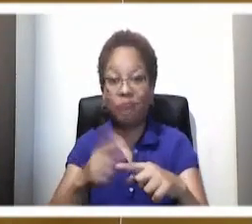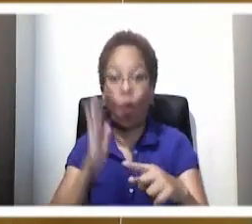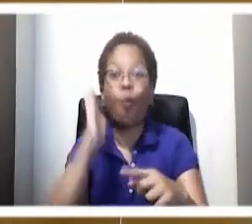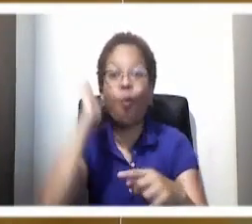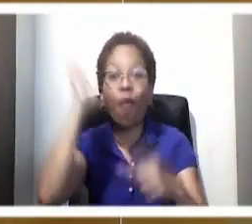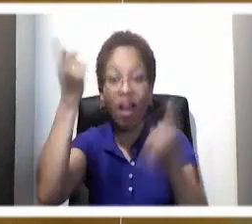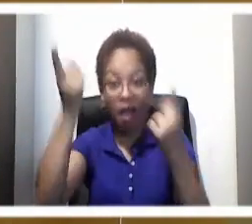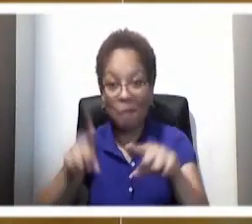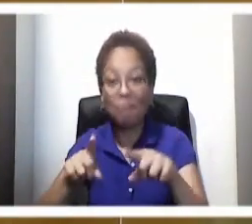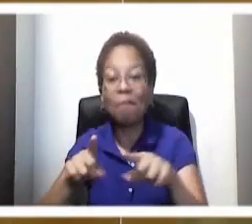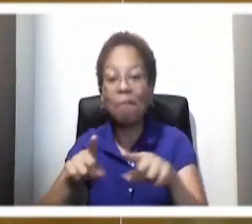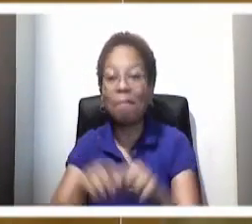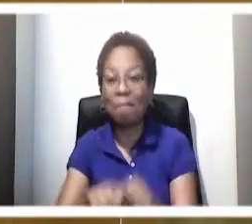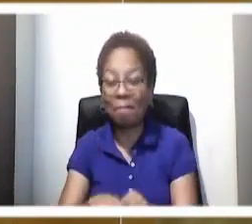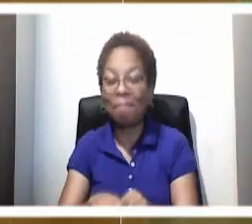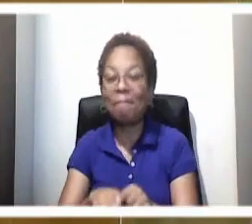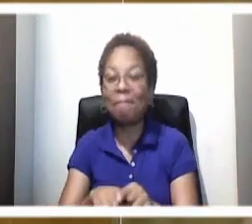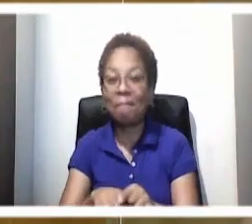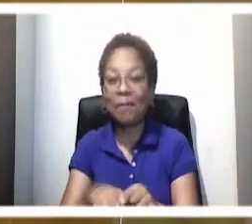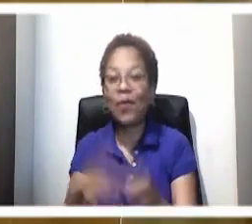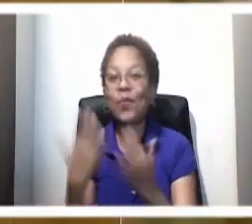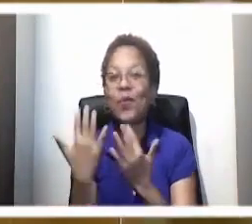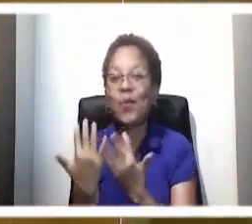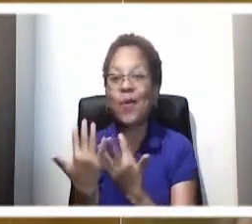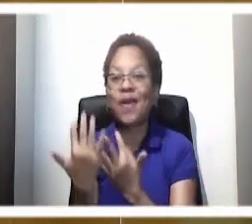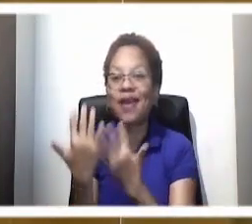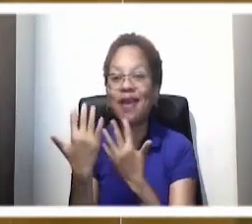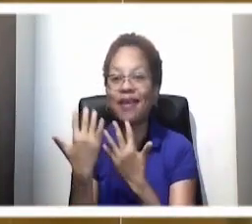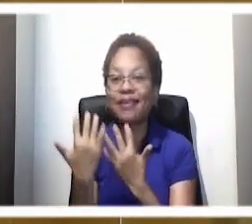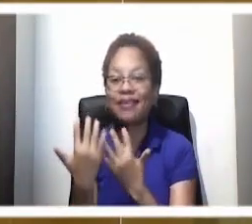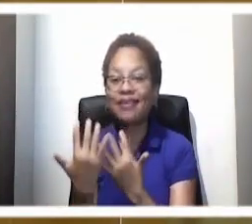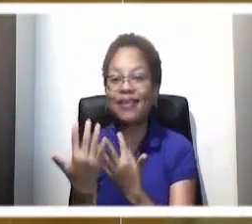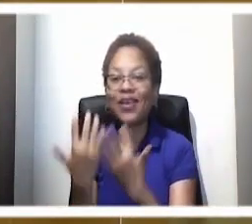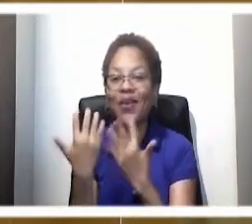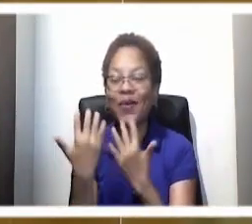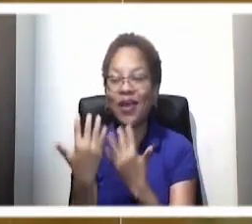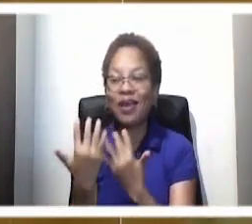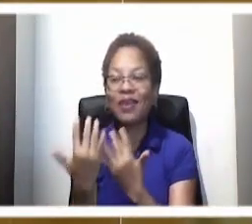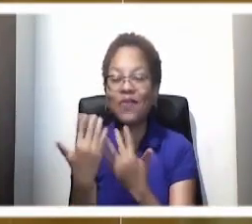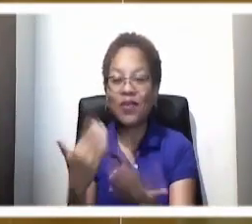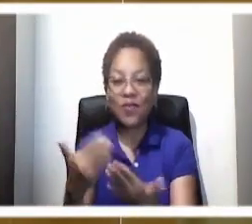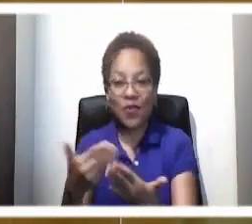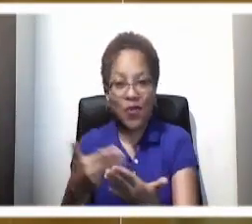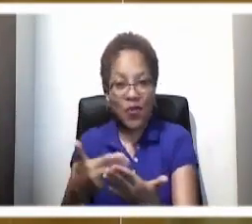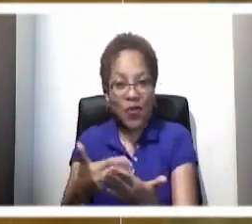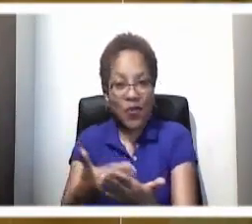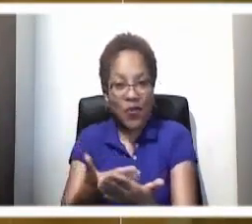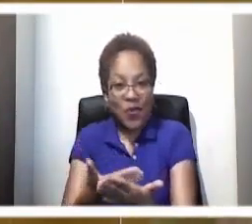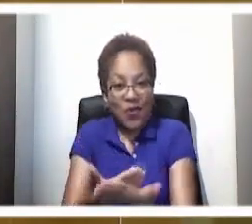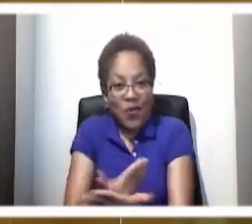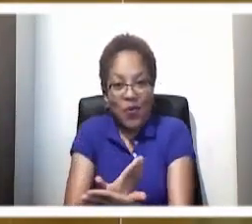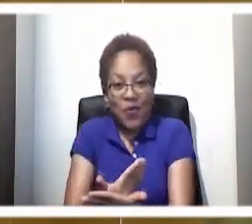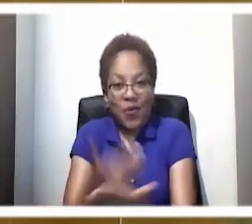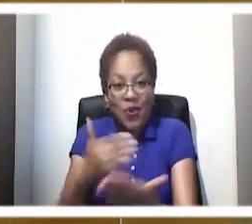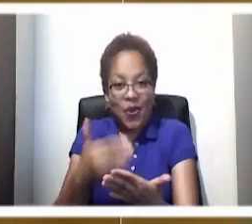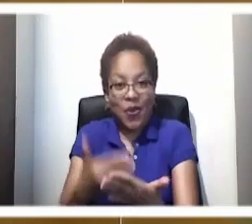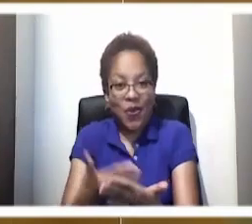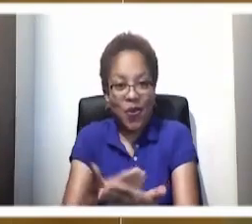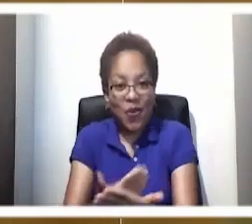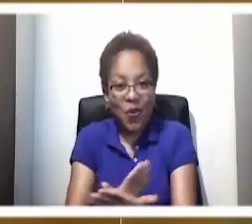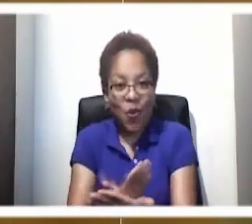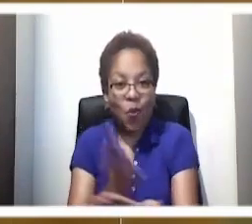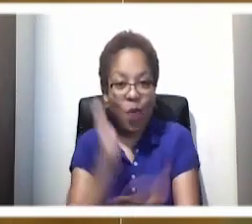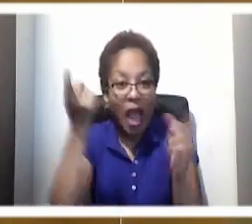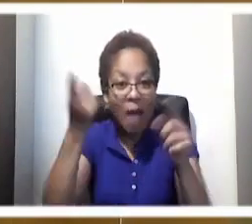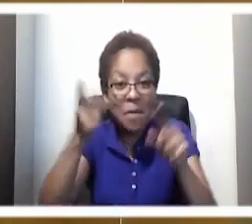So as we wait for this new sprouting, as we wait for this newness to occur, beloved